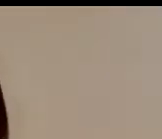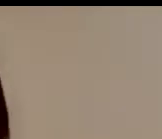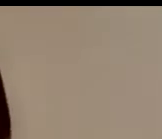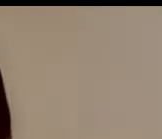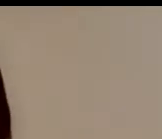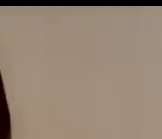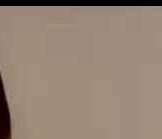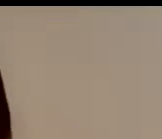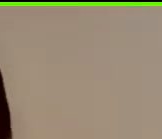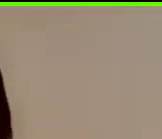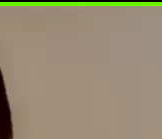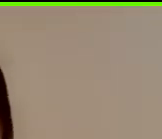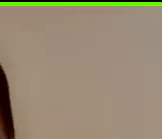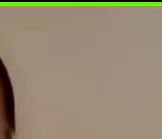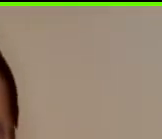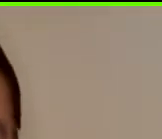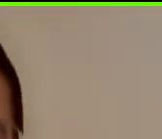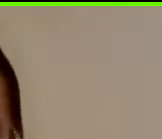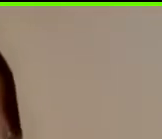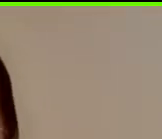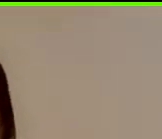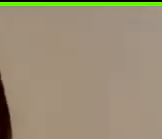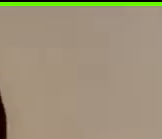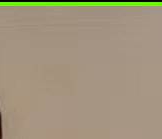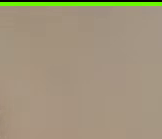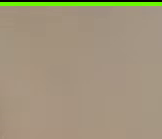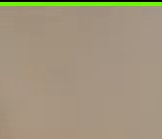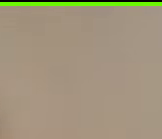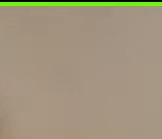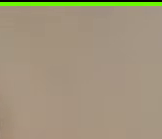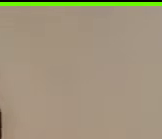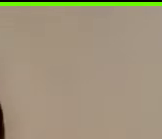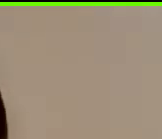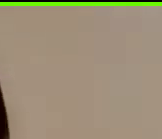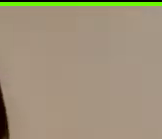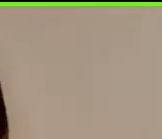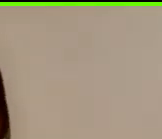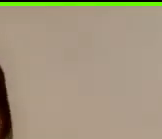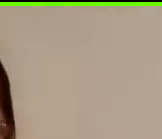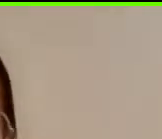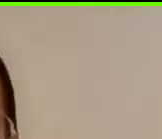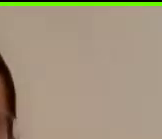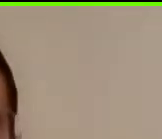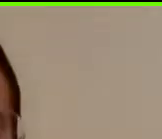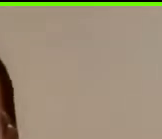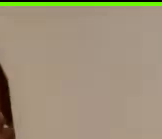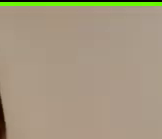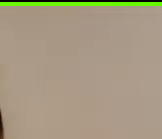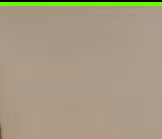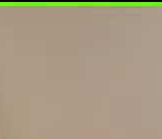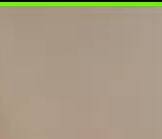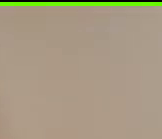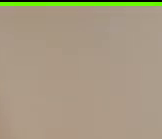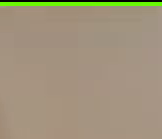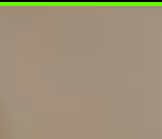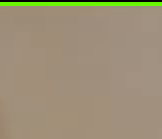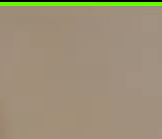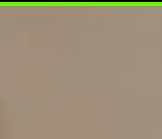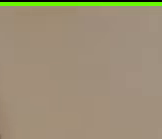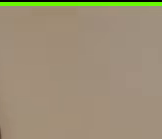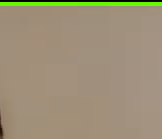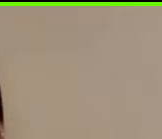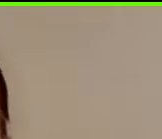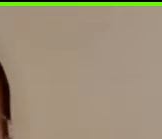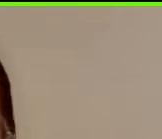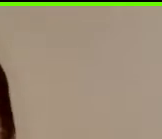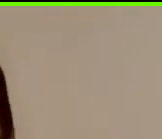I think that's all the questions we've been asked so far, and I don't see anyone with their hand raised. You can pause there and see